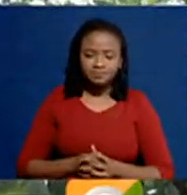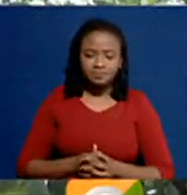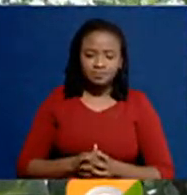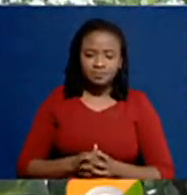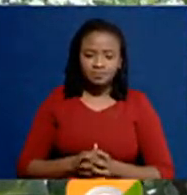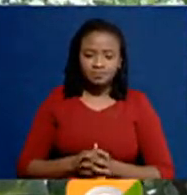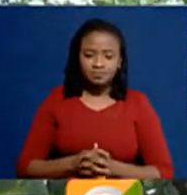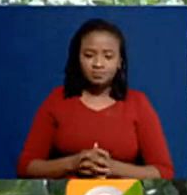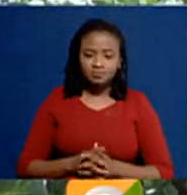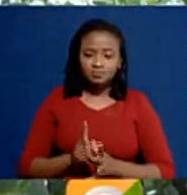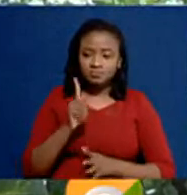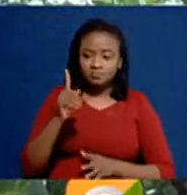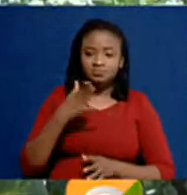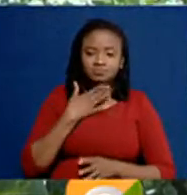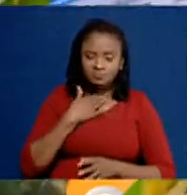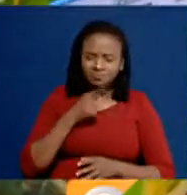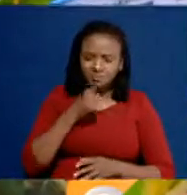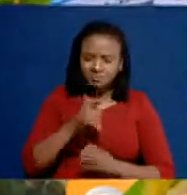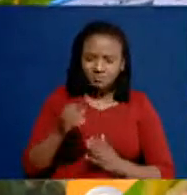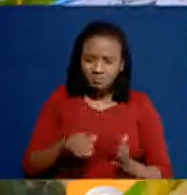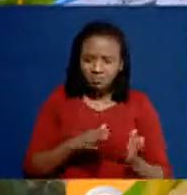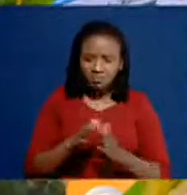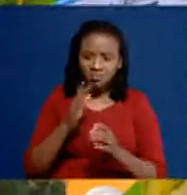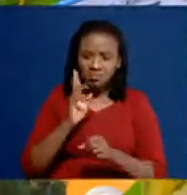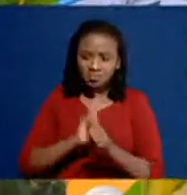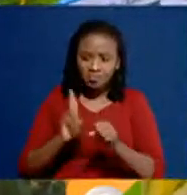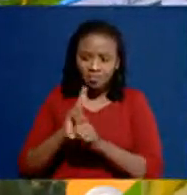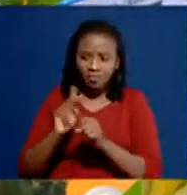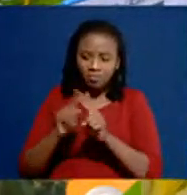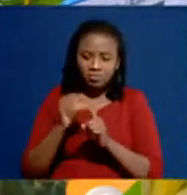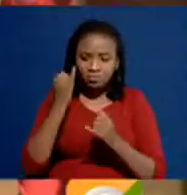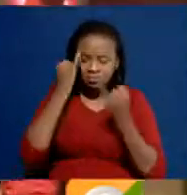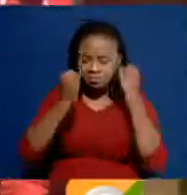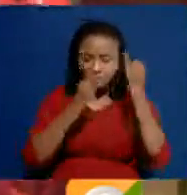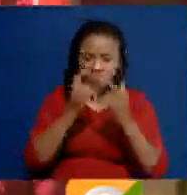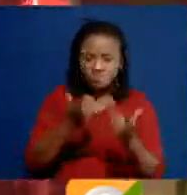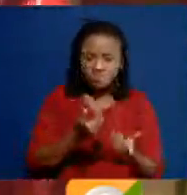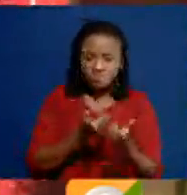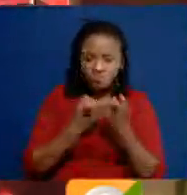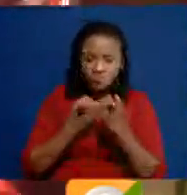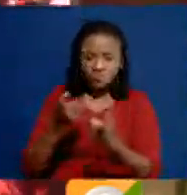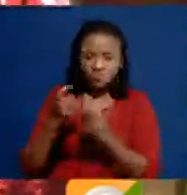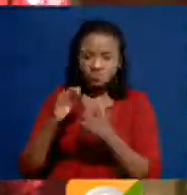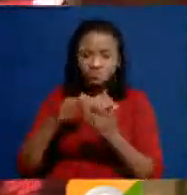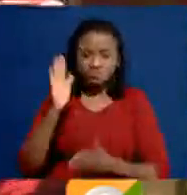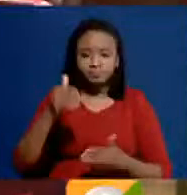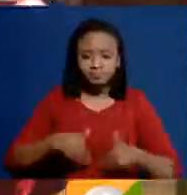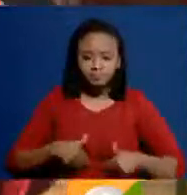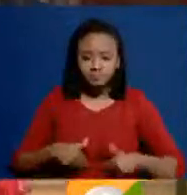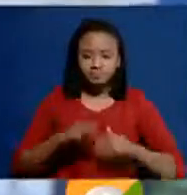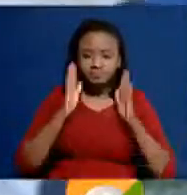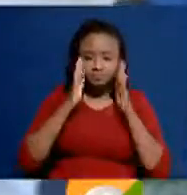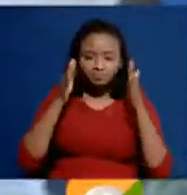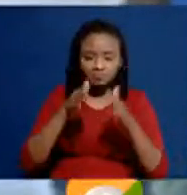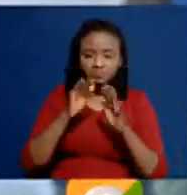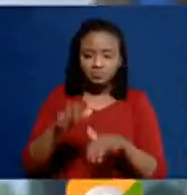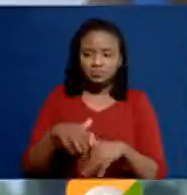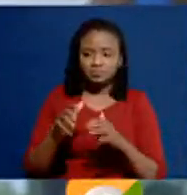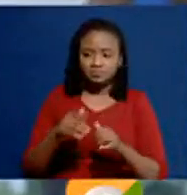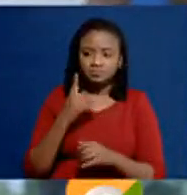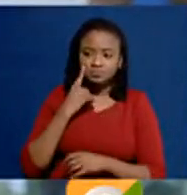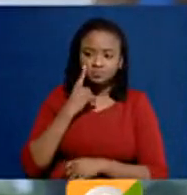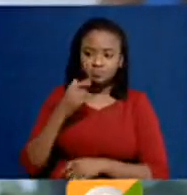Exhibitors are seeking to use these innovations and other ideas to attract more youth into farming. What we are doing, the Minister of